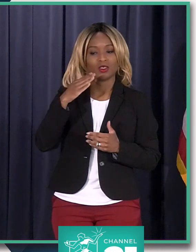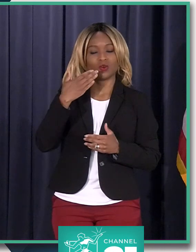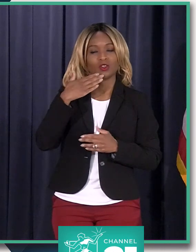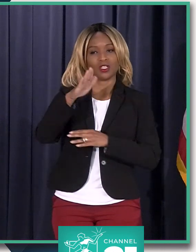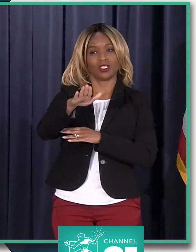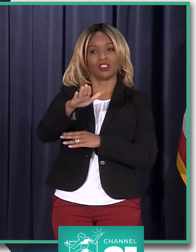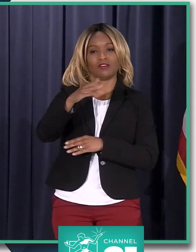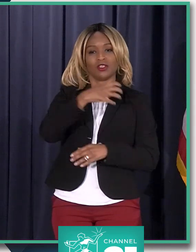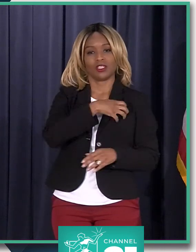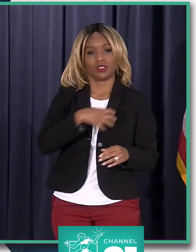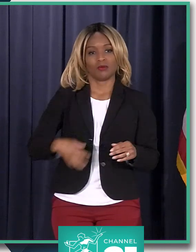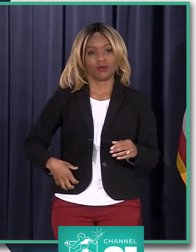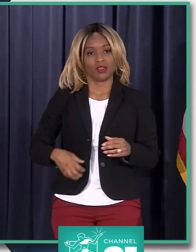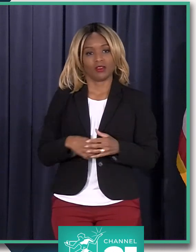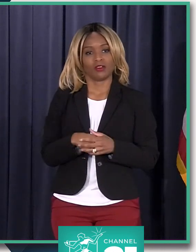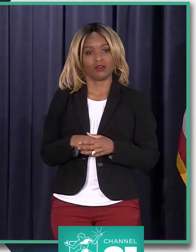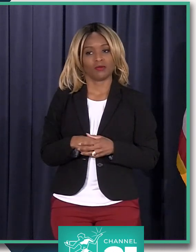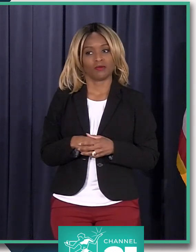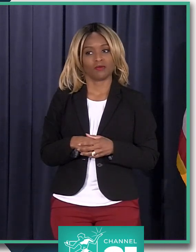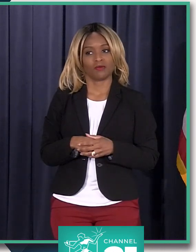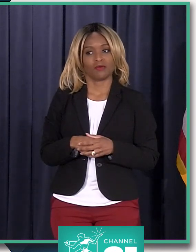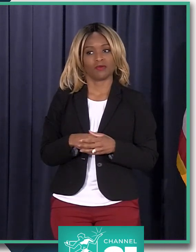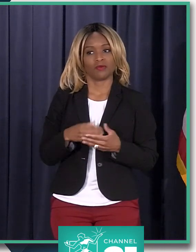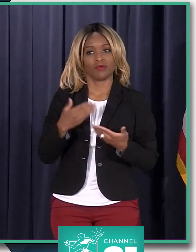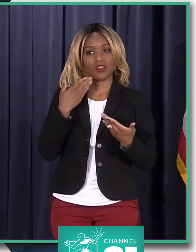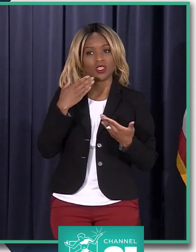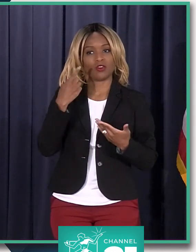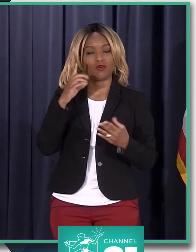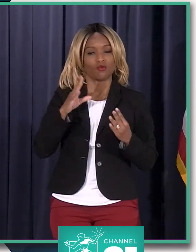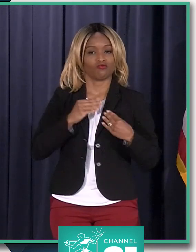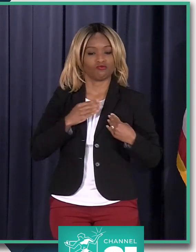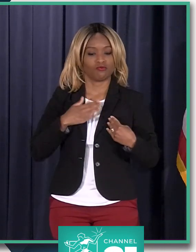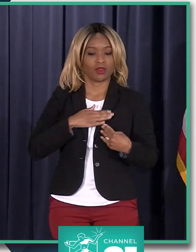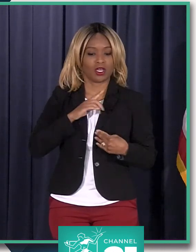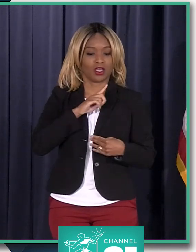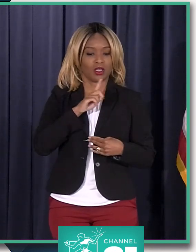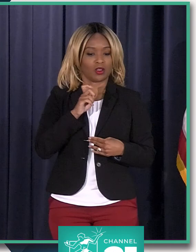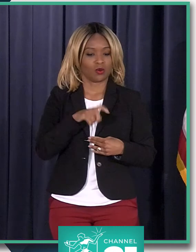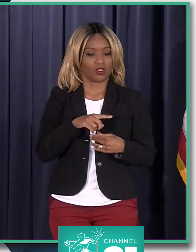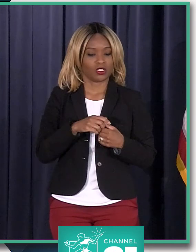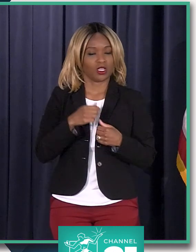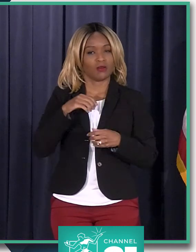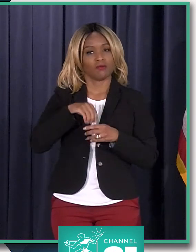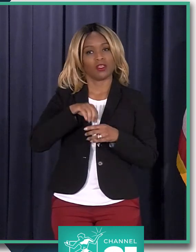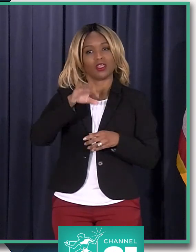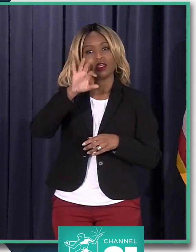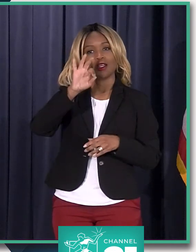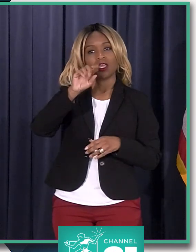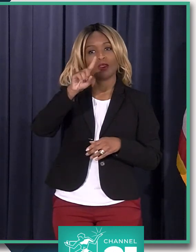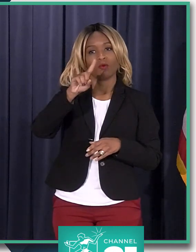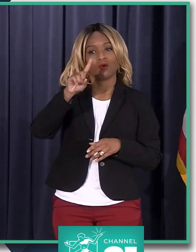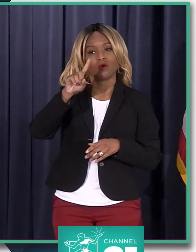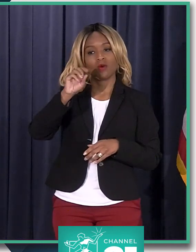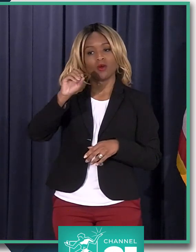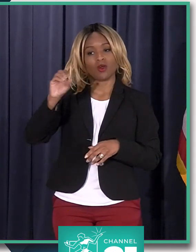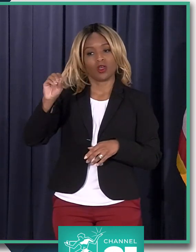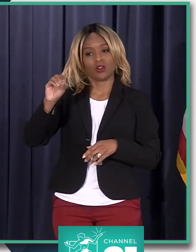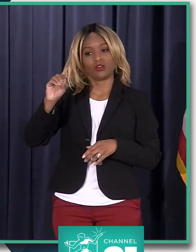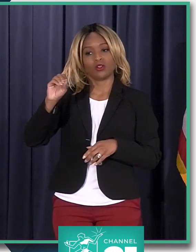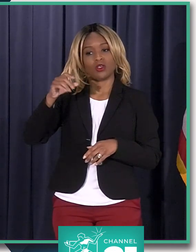evening, Mayor. Good evening. Thank you for taking my question. I'm in the 9100 block of